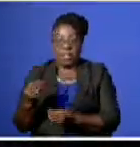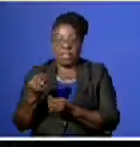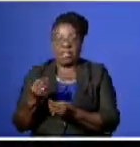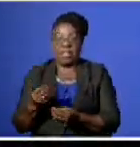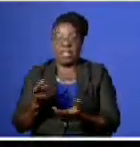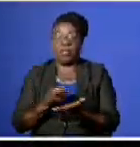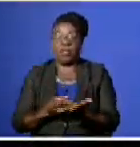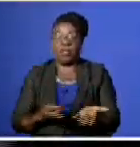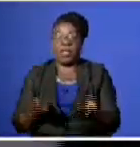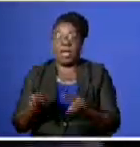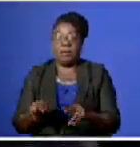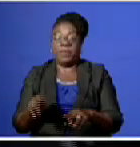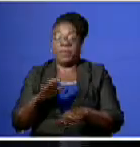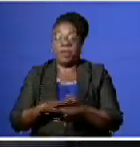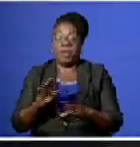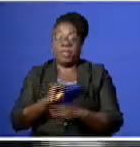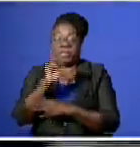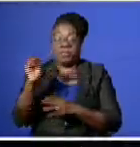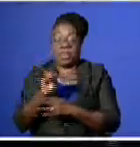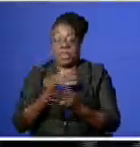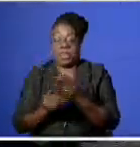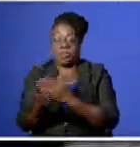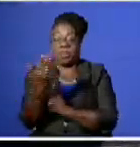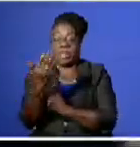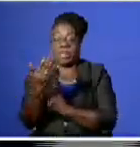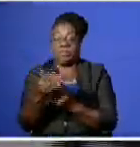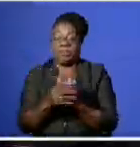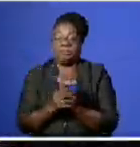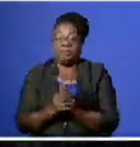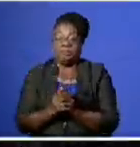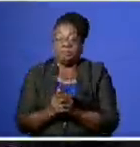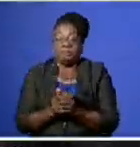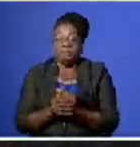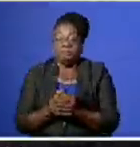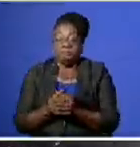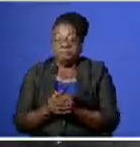place on this fatal Monday morning. Antoine Smith for ZNS Network News.